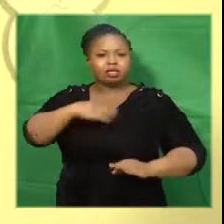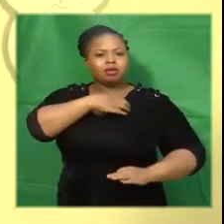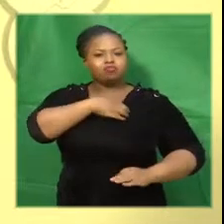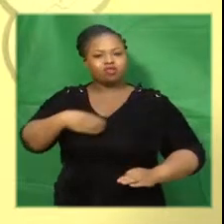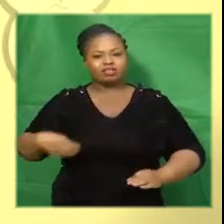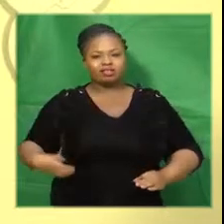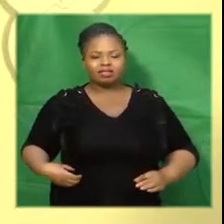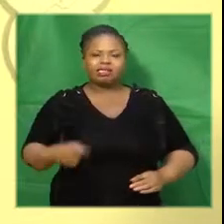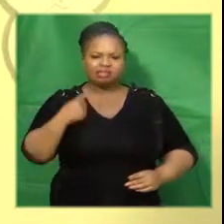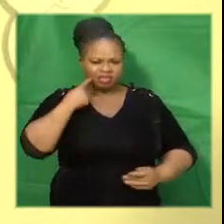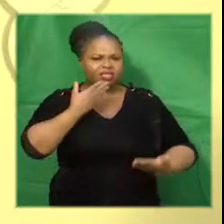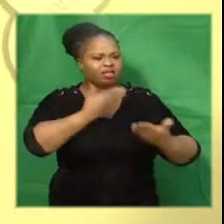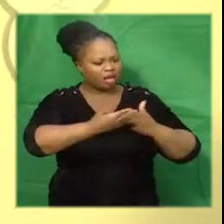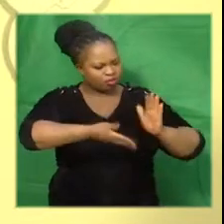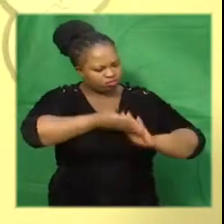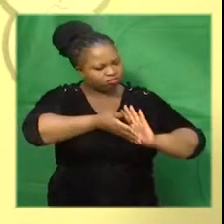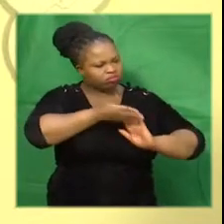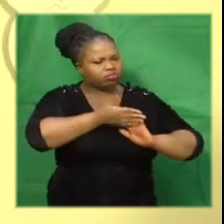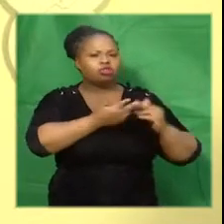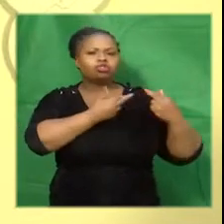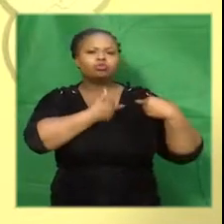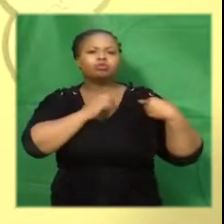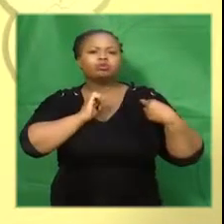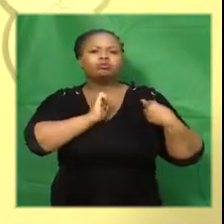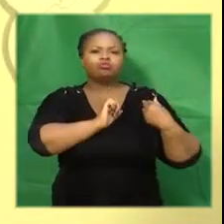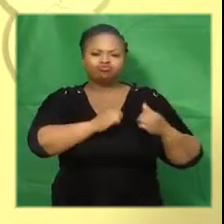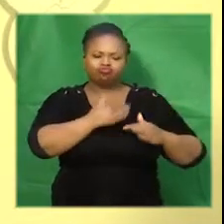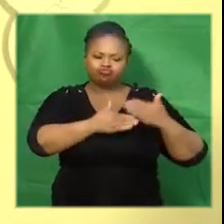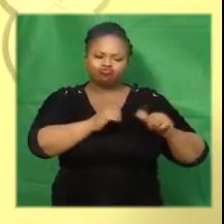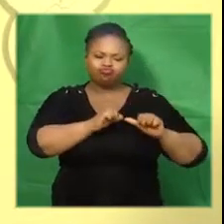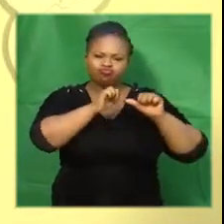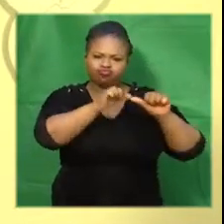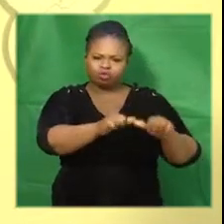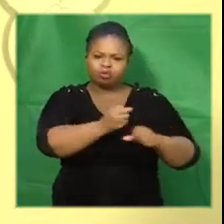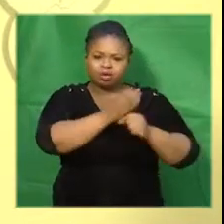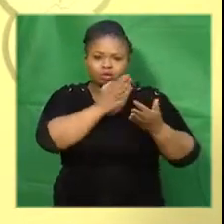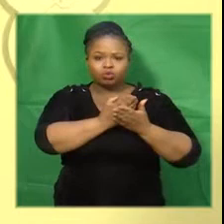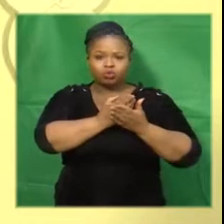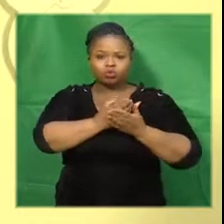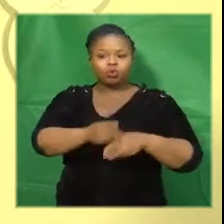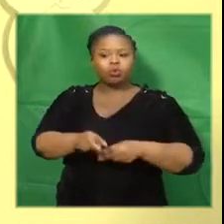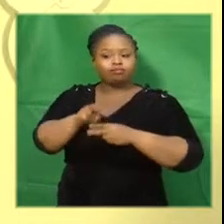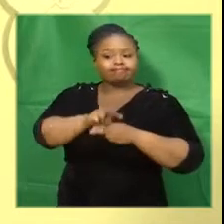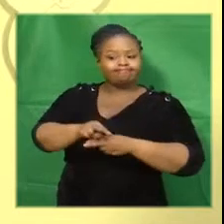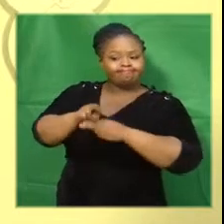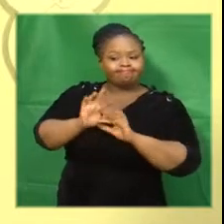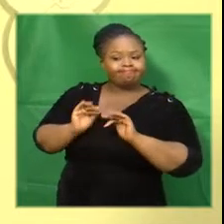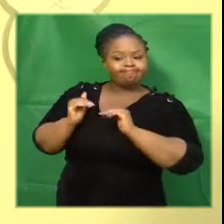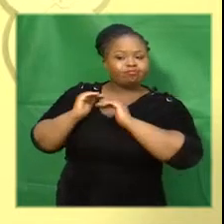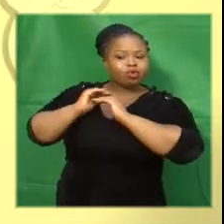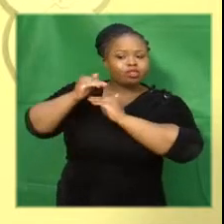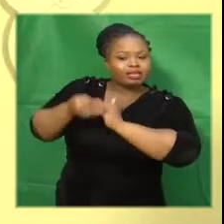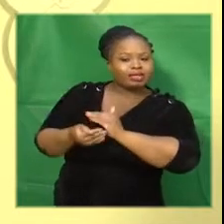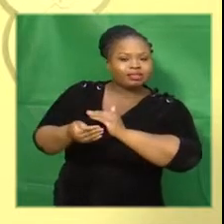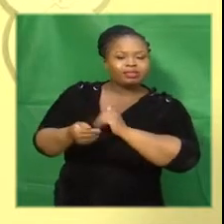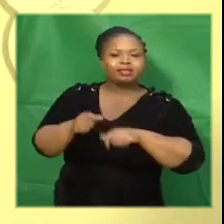to exercise his responsibility to safeguard the security and integrity of the nation.